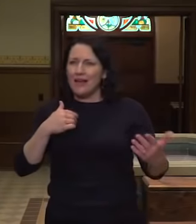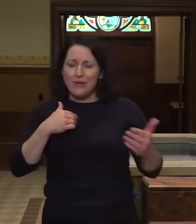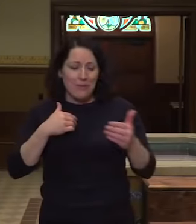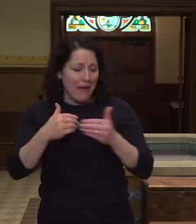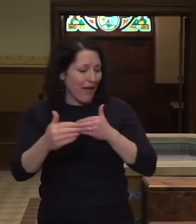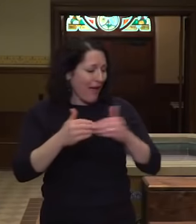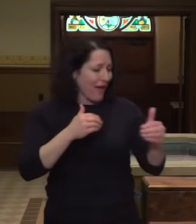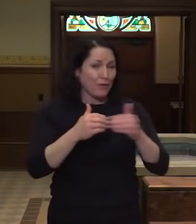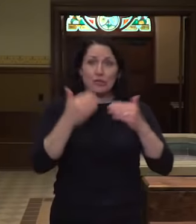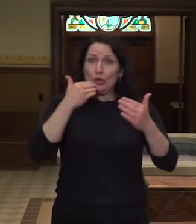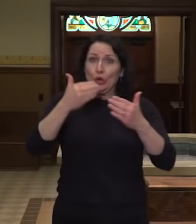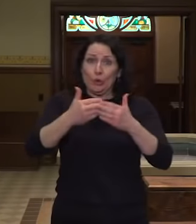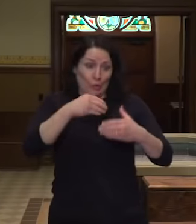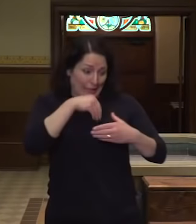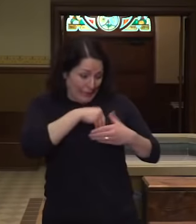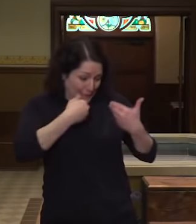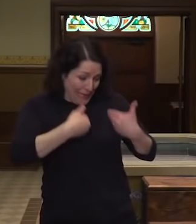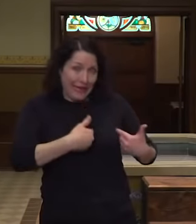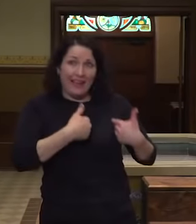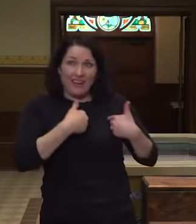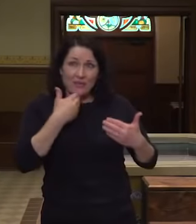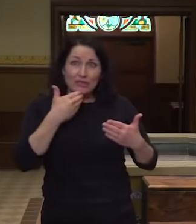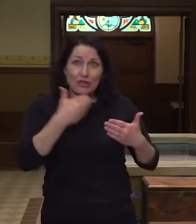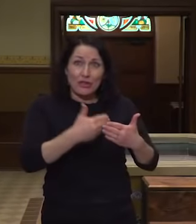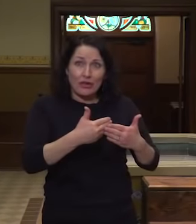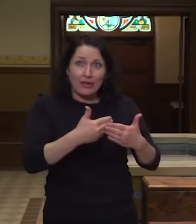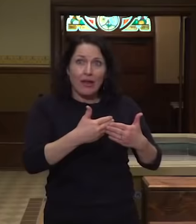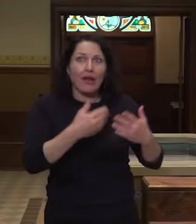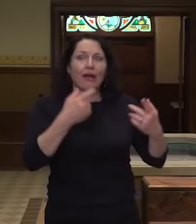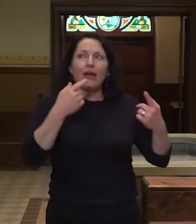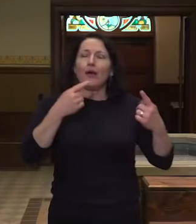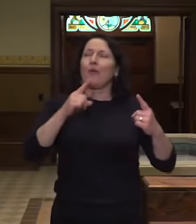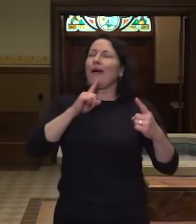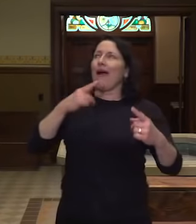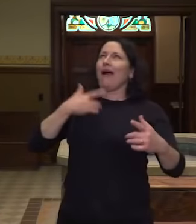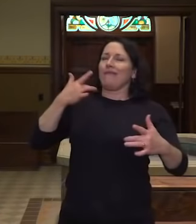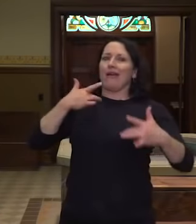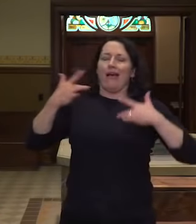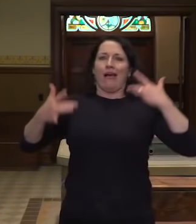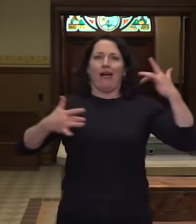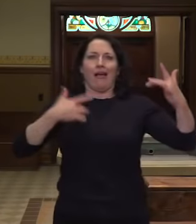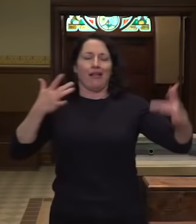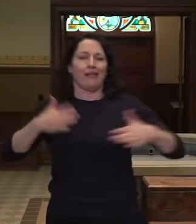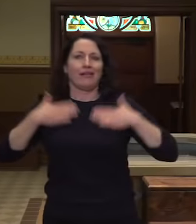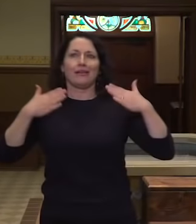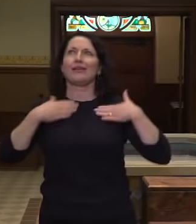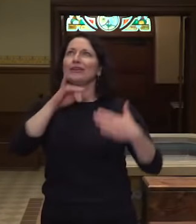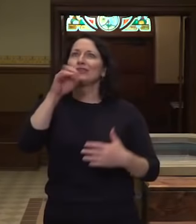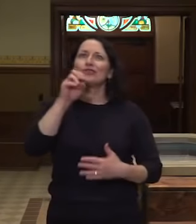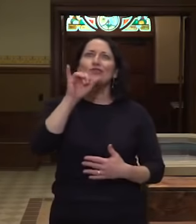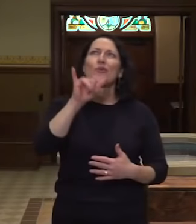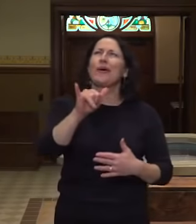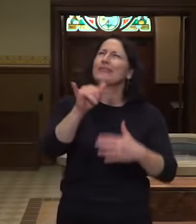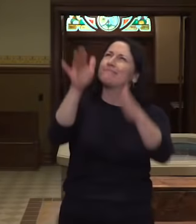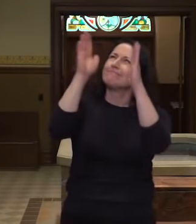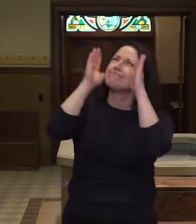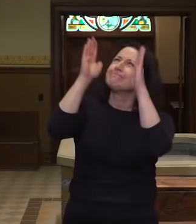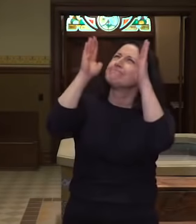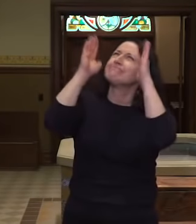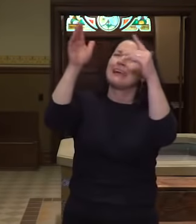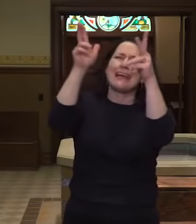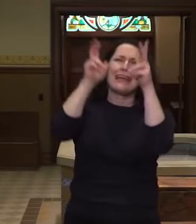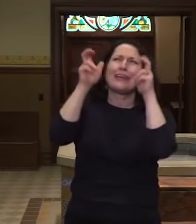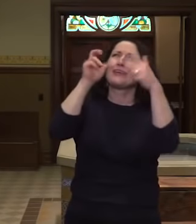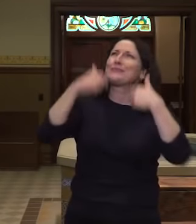that whatever is good in me, whenever there's joy to see, hear me say,